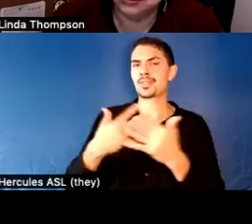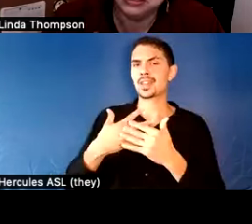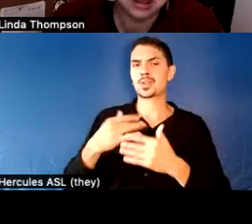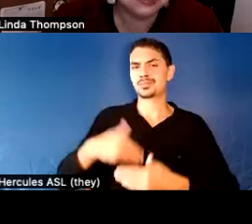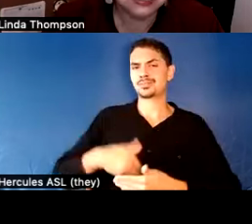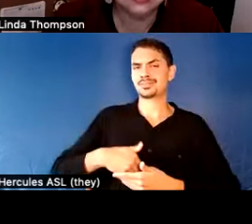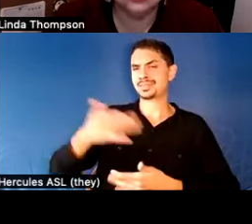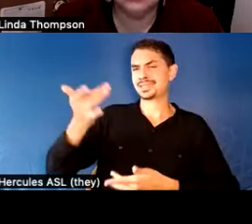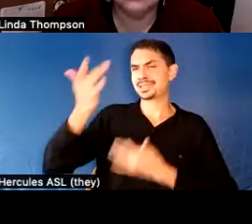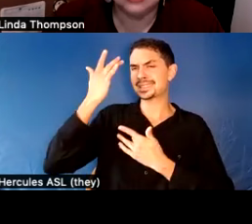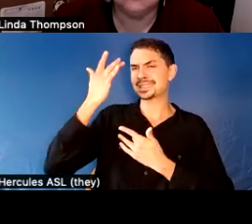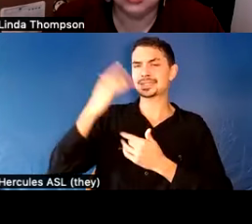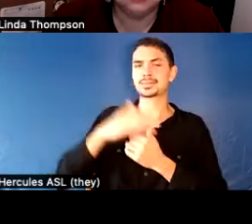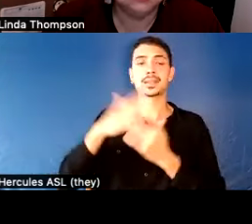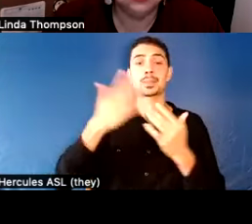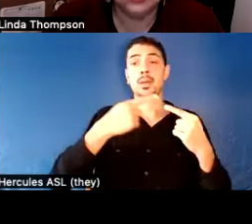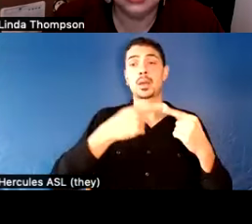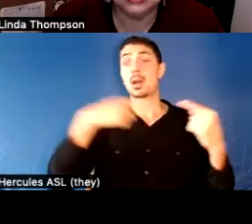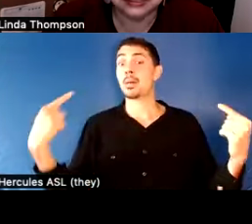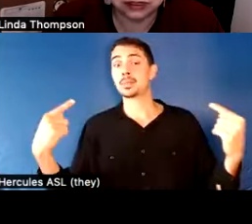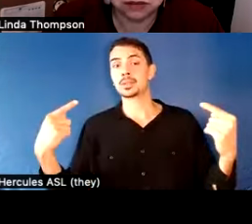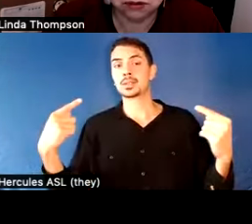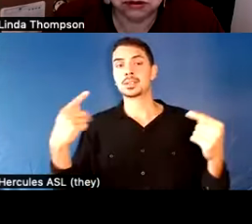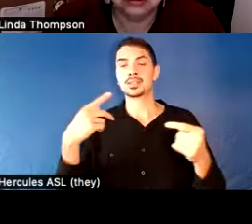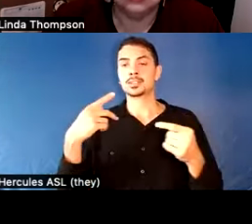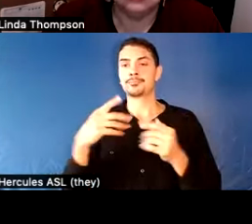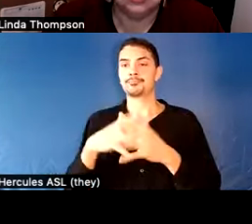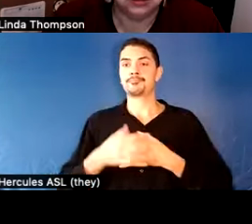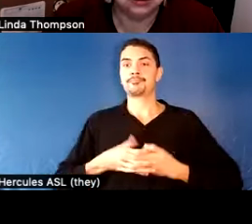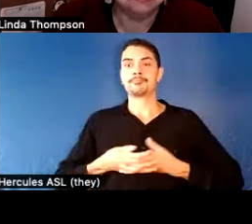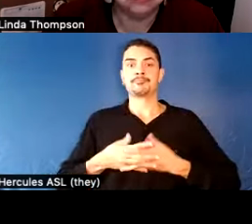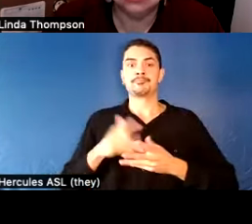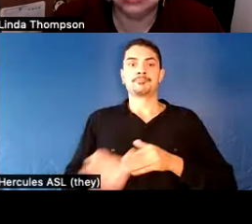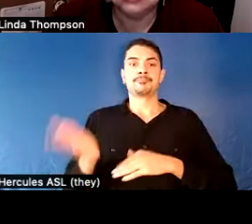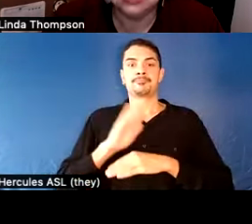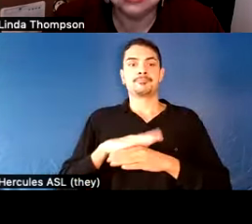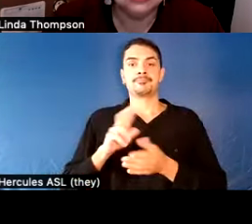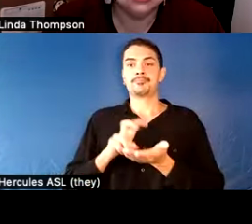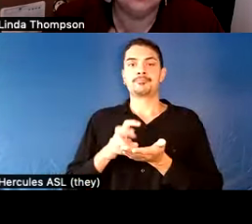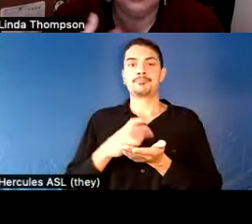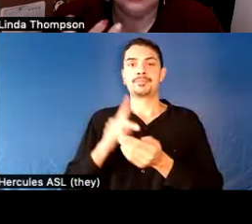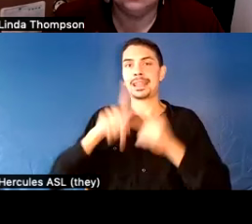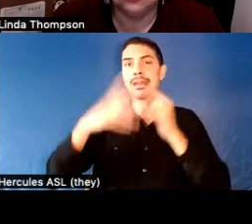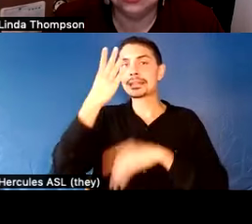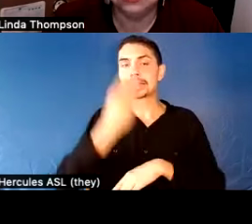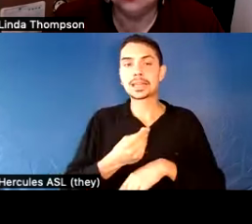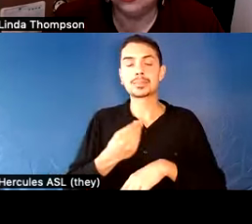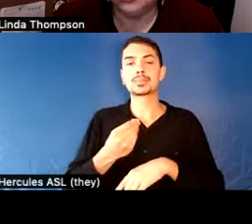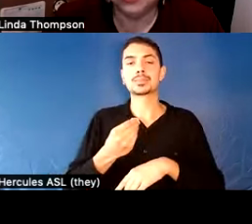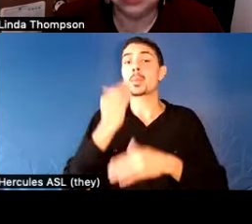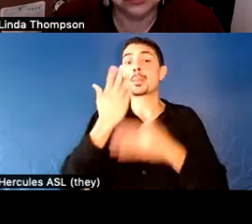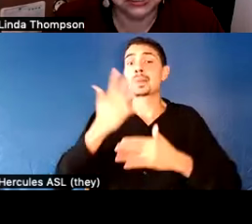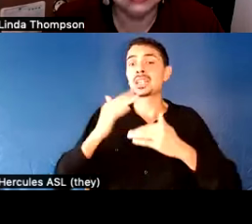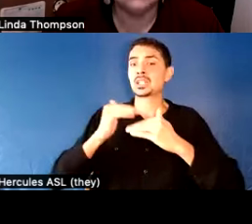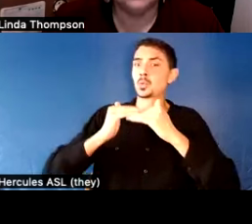on the opposite, there can be insomnia, people who cannot sleep. Either excessive sleeping, early